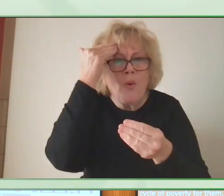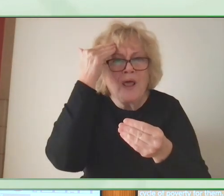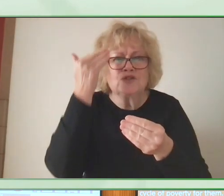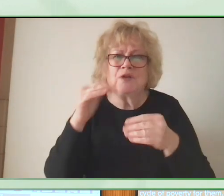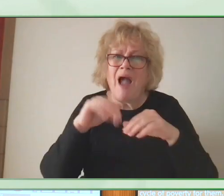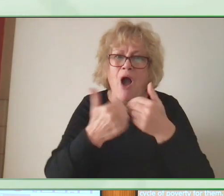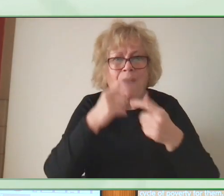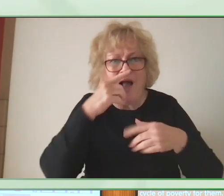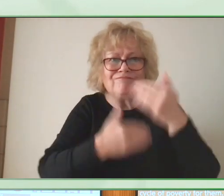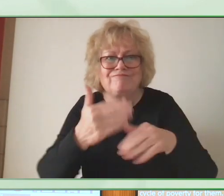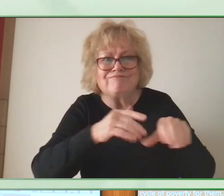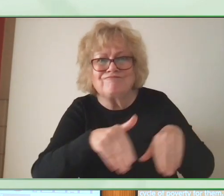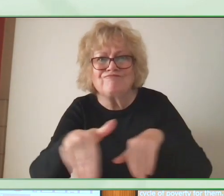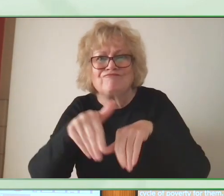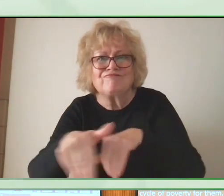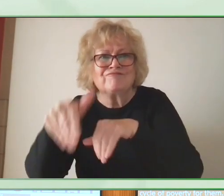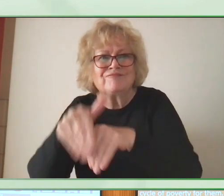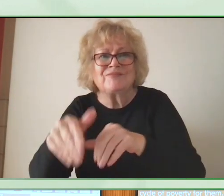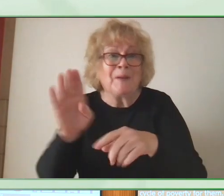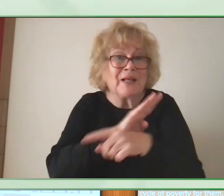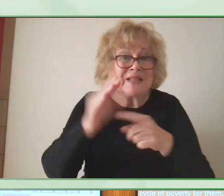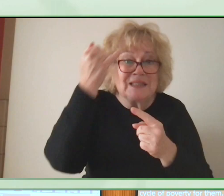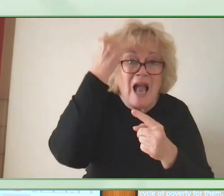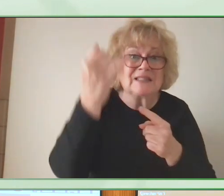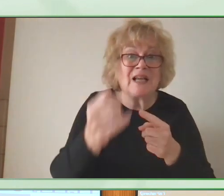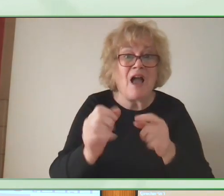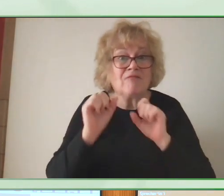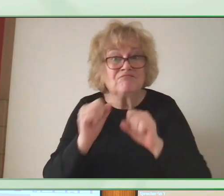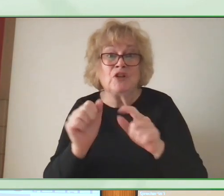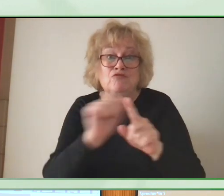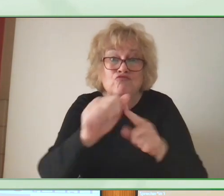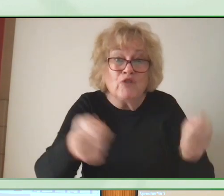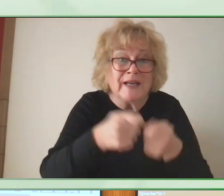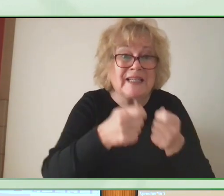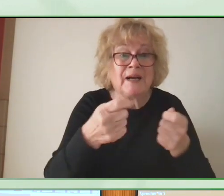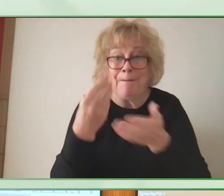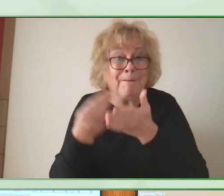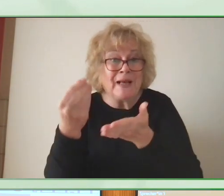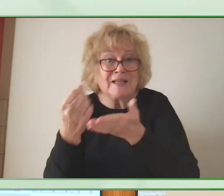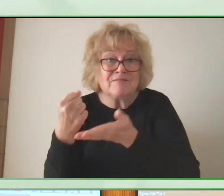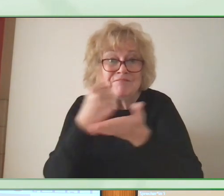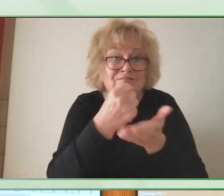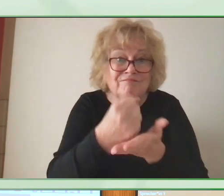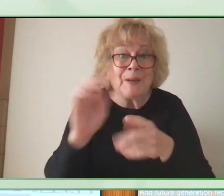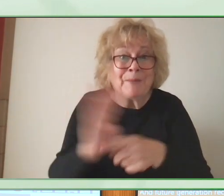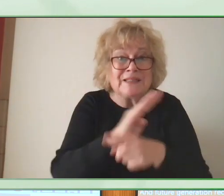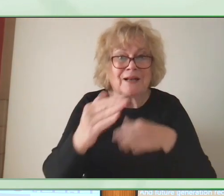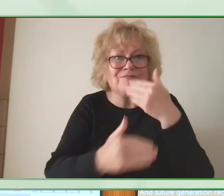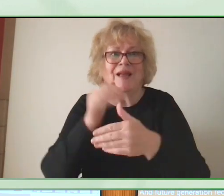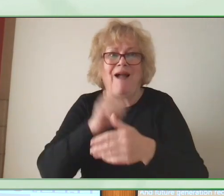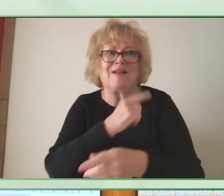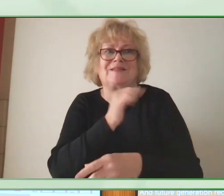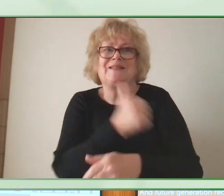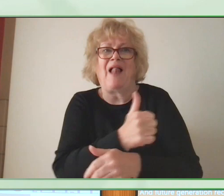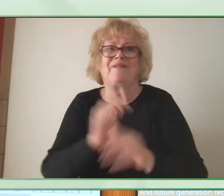that financial independence requires long-term support, we partnered with microfinance institutions to help them manage their